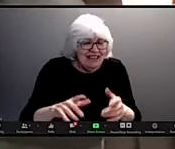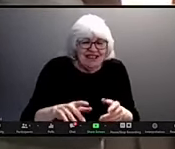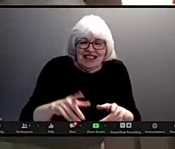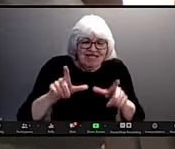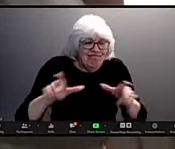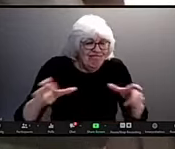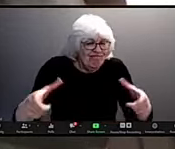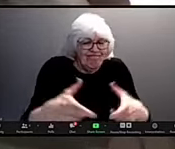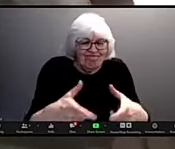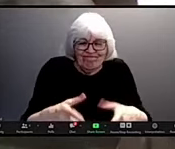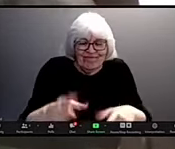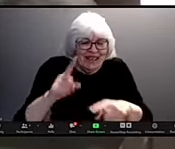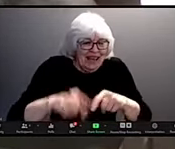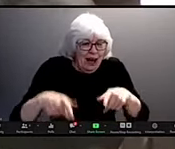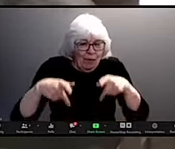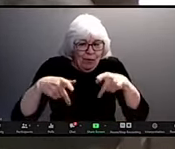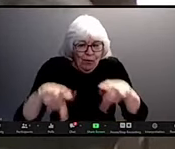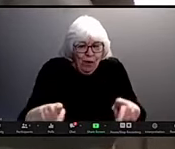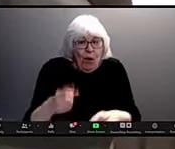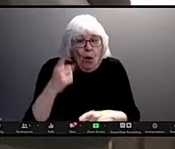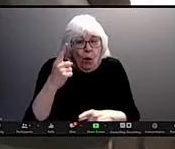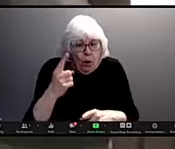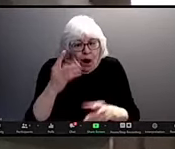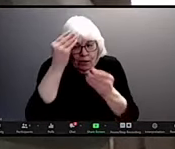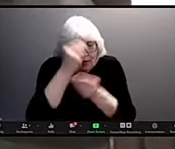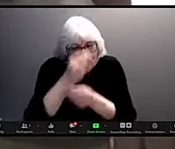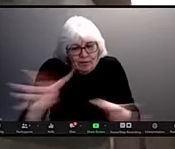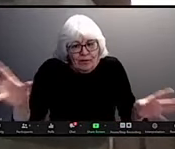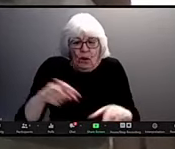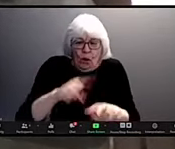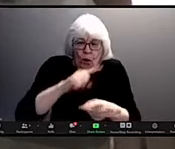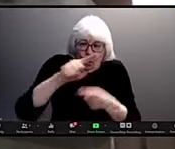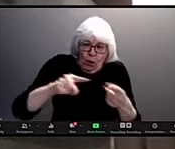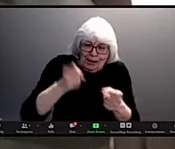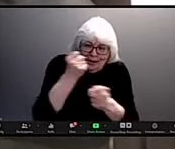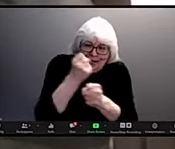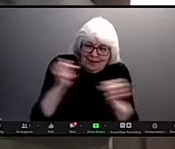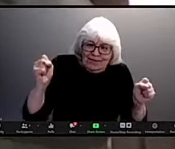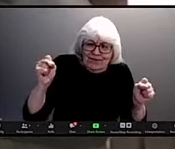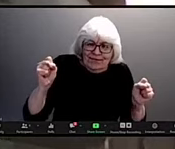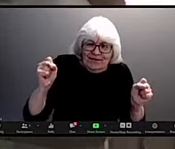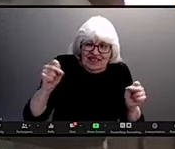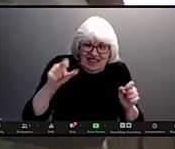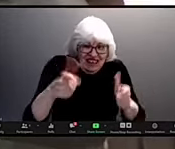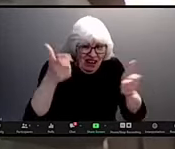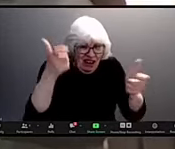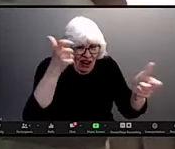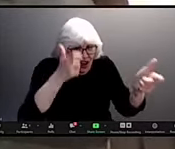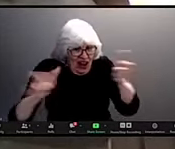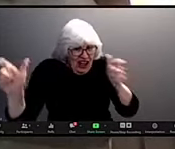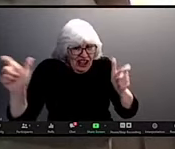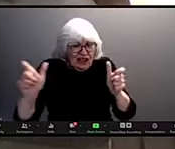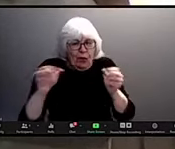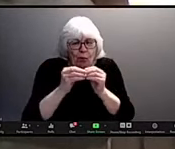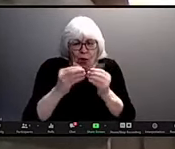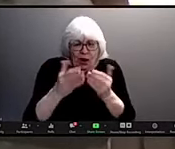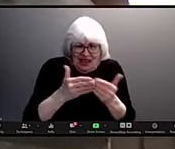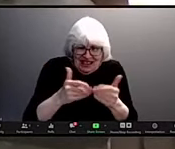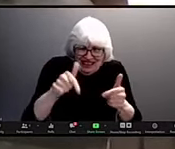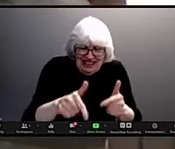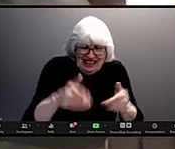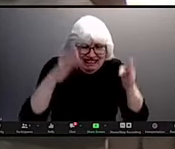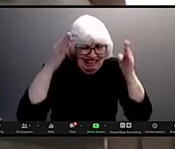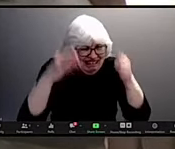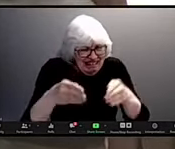when it's safe to do so. So the larger areas are a bit easier as we get down to the nitty gritty. We have to take it street by street, host by host, to